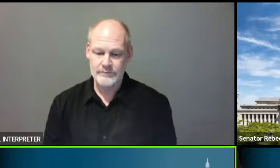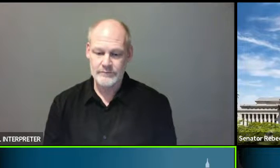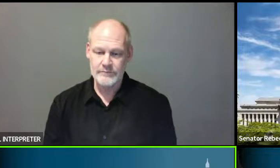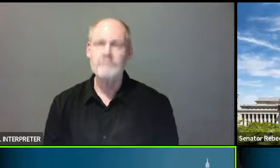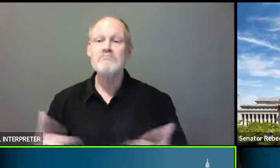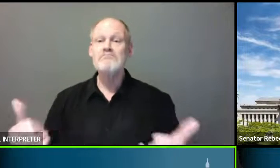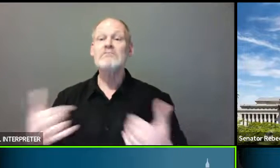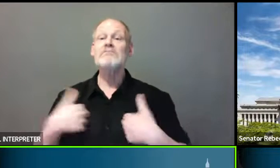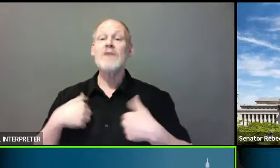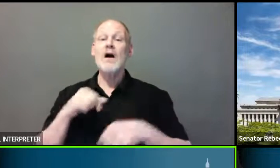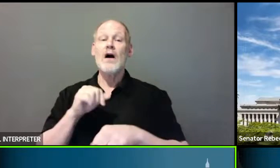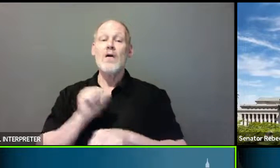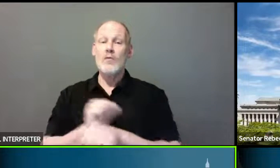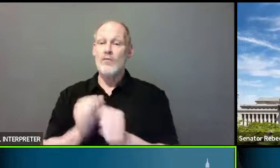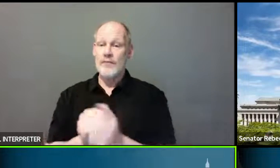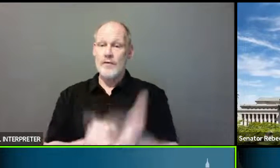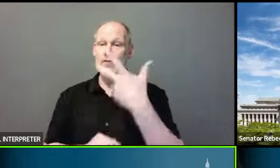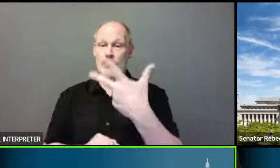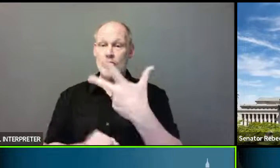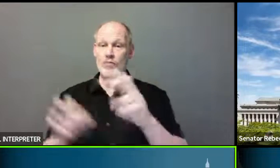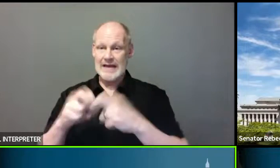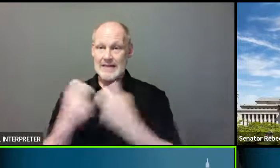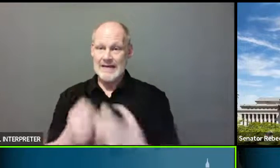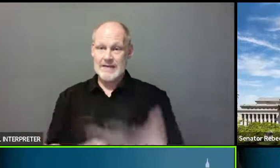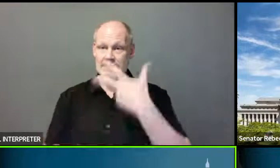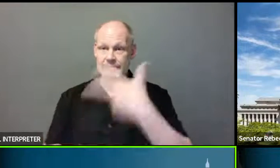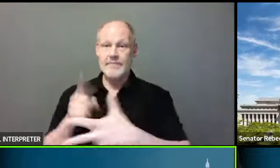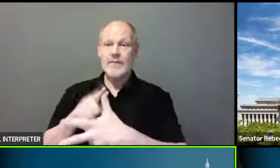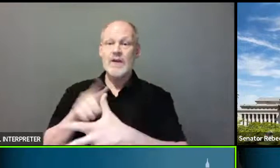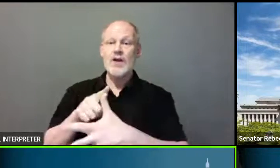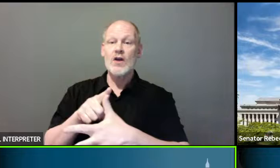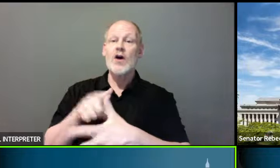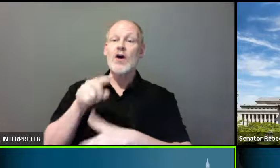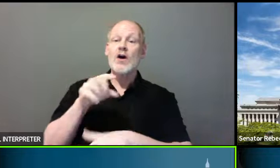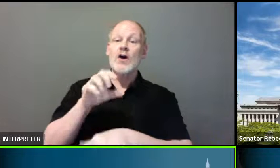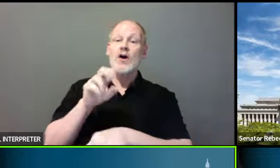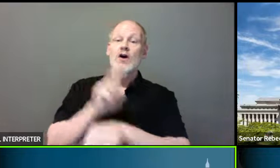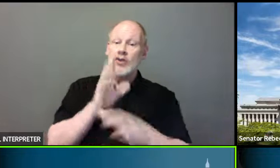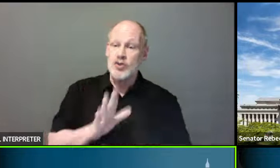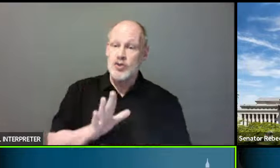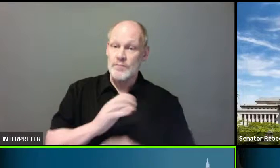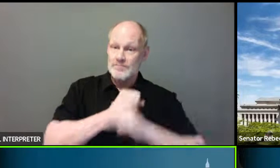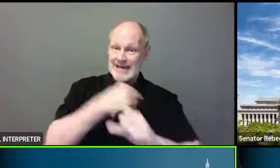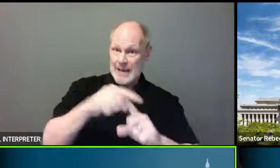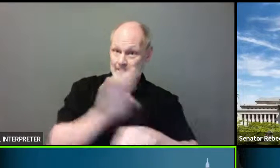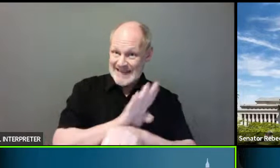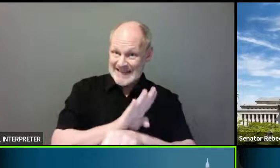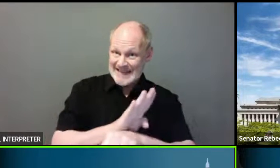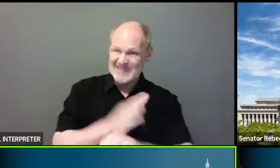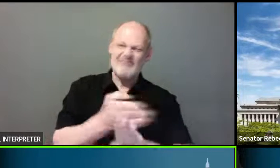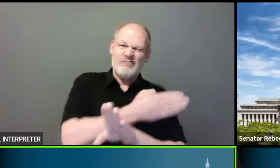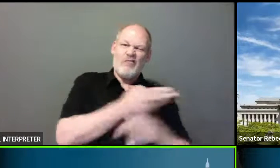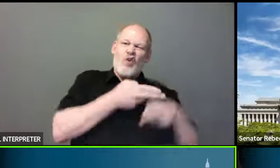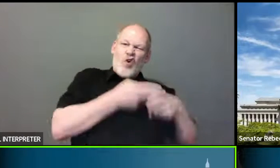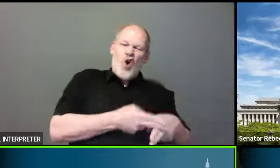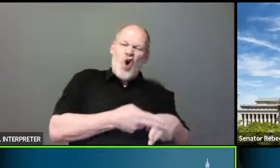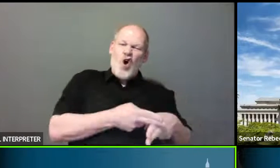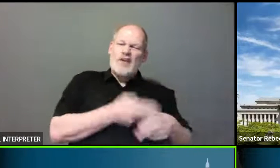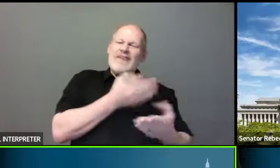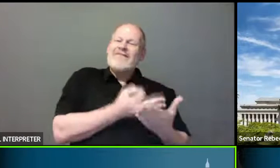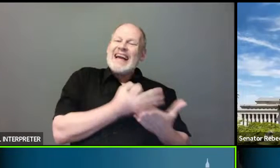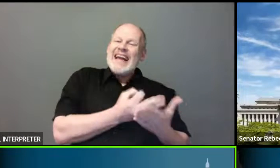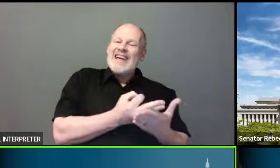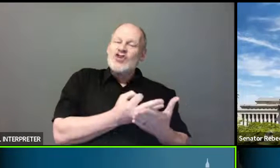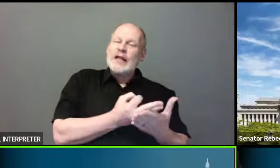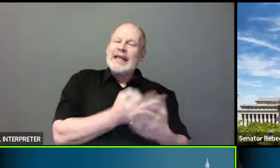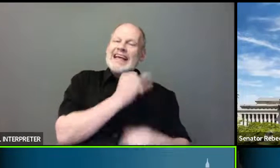three committees. I serve on Consumer Protection and Business, formerly known as the Financial Institutions and